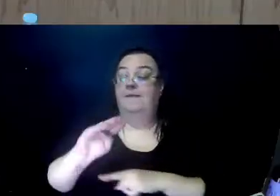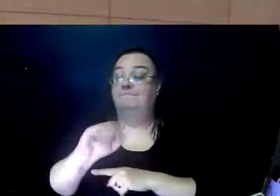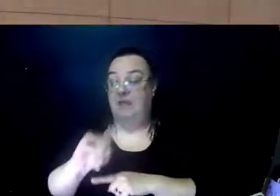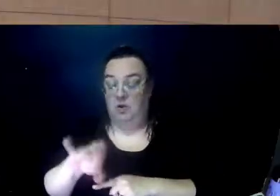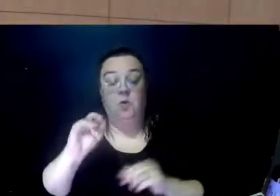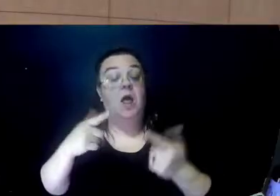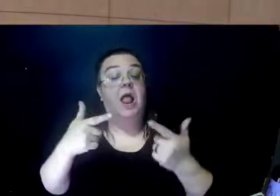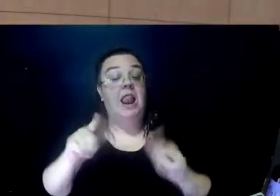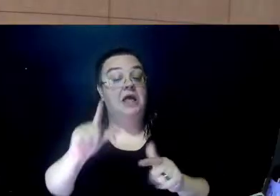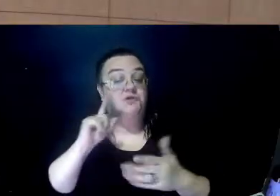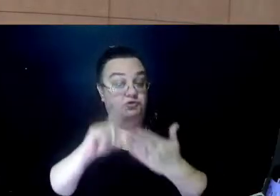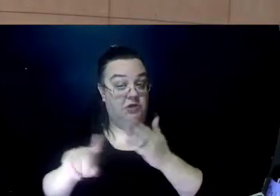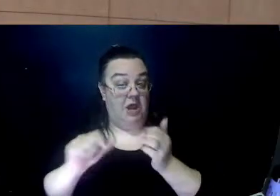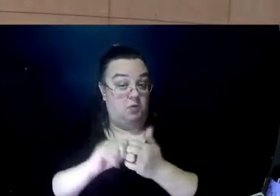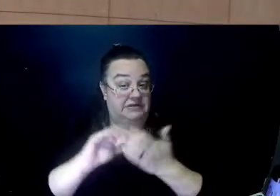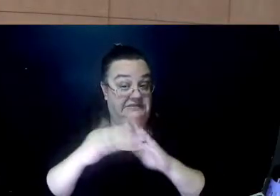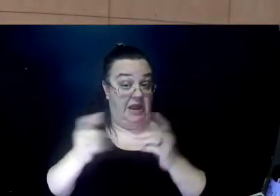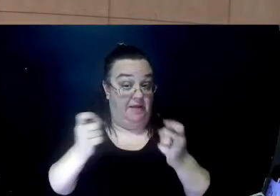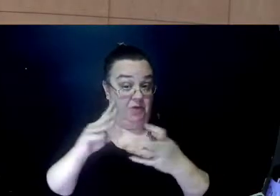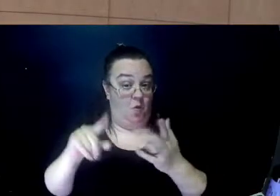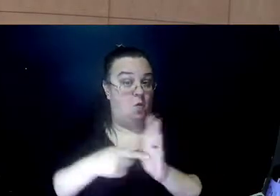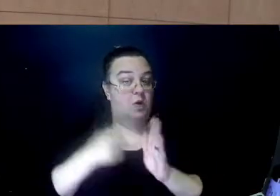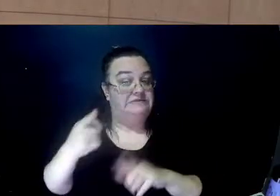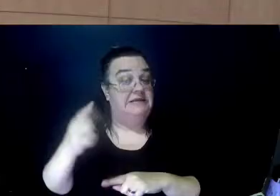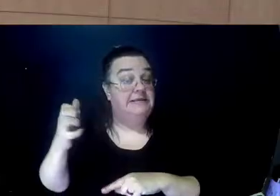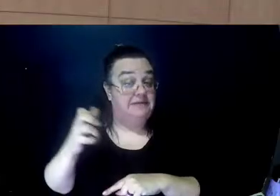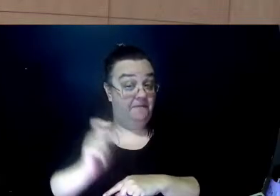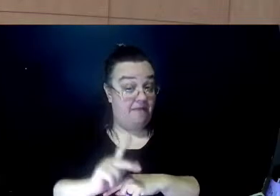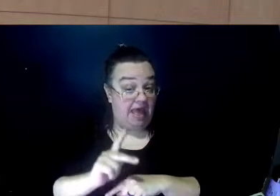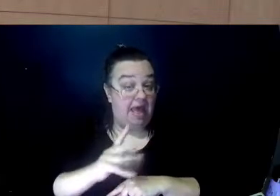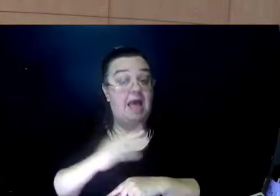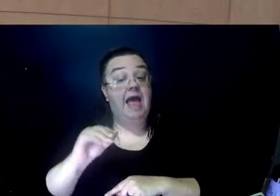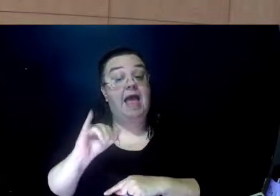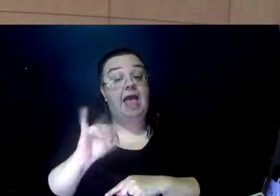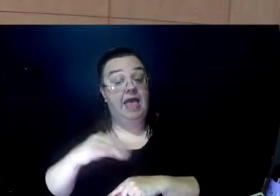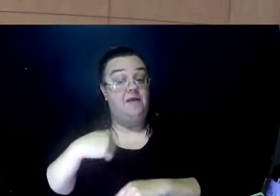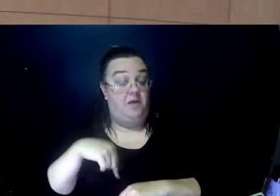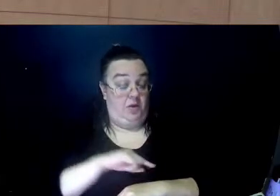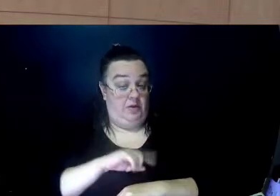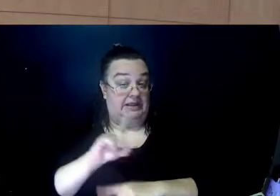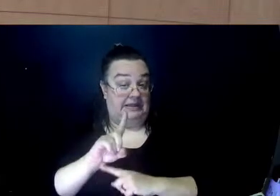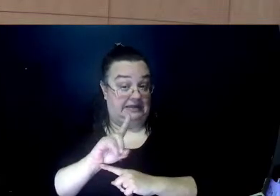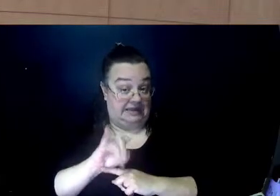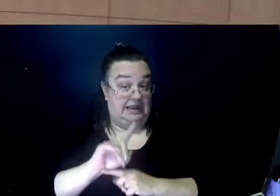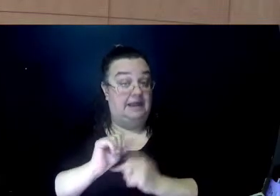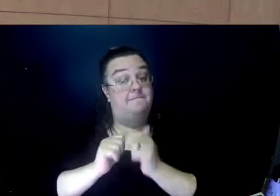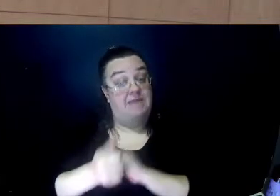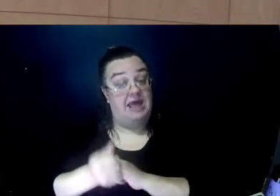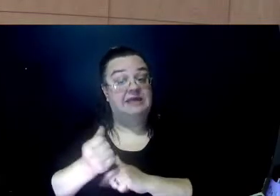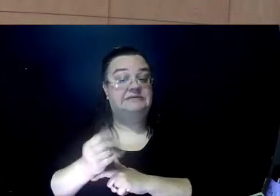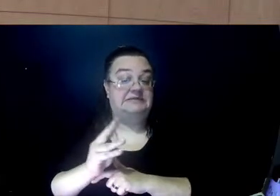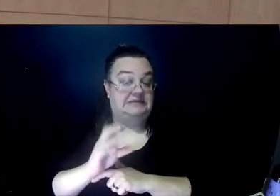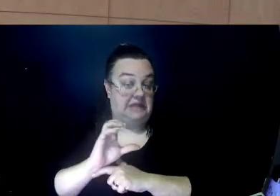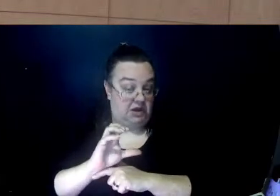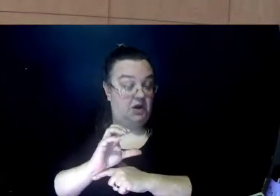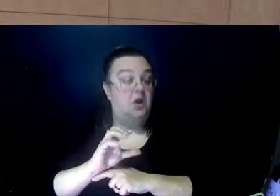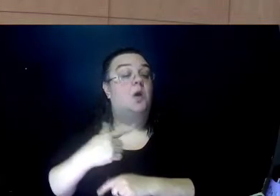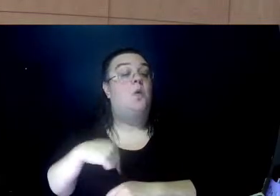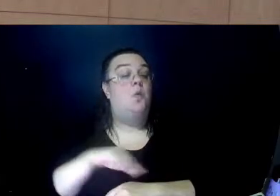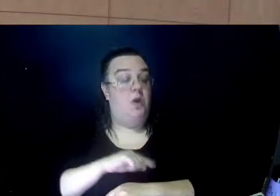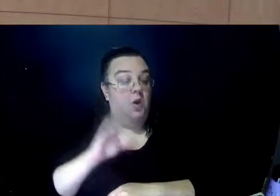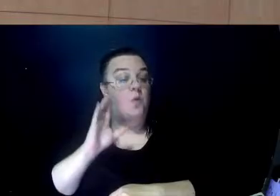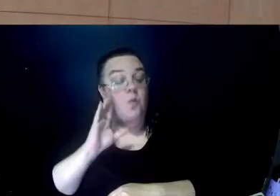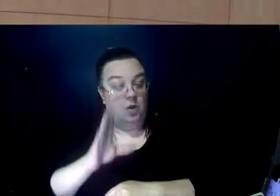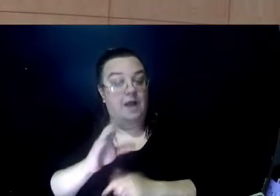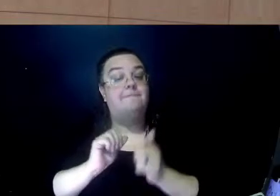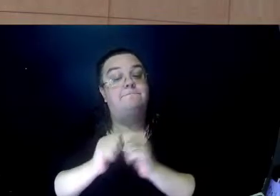town administrator when he gets back? And if we did pass 1,600, we'll